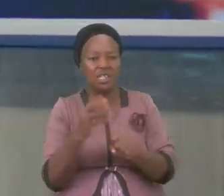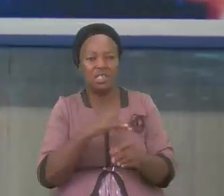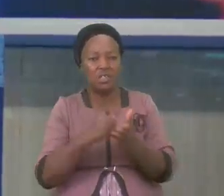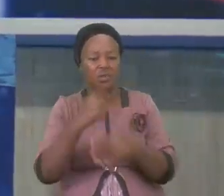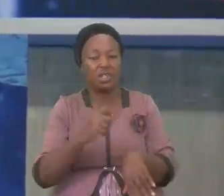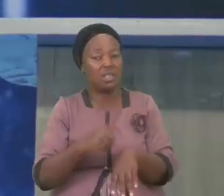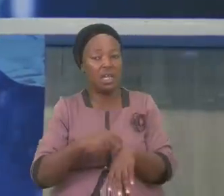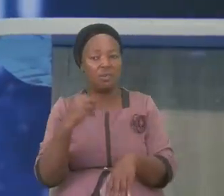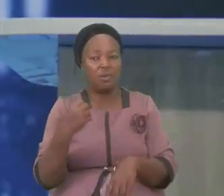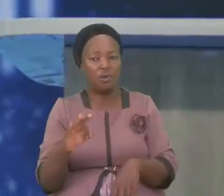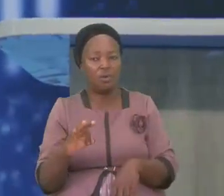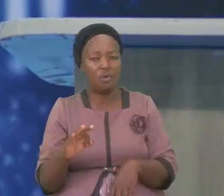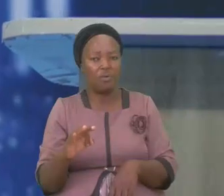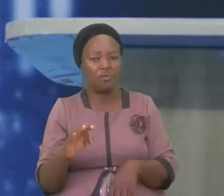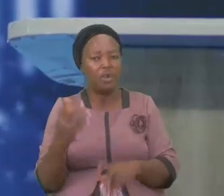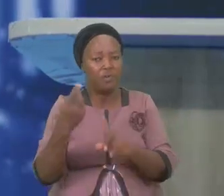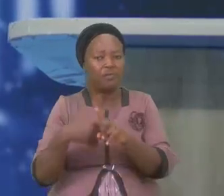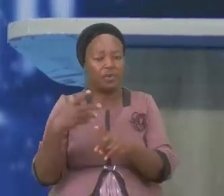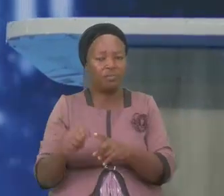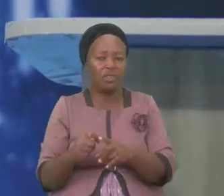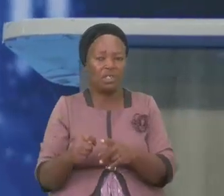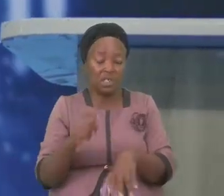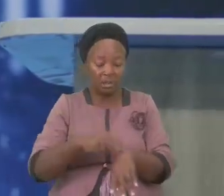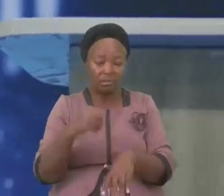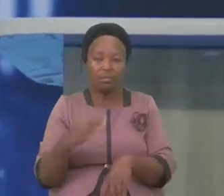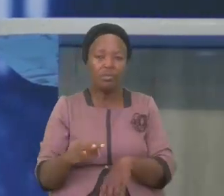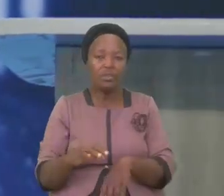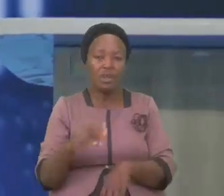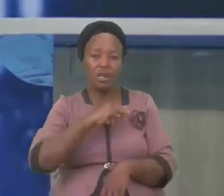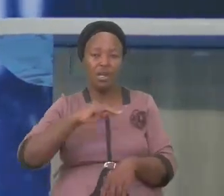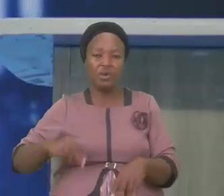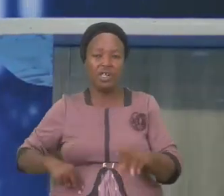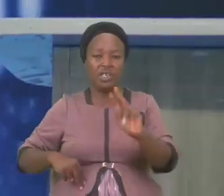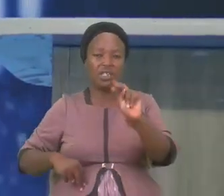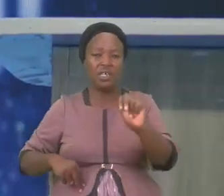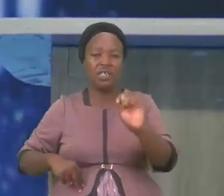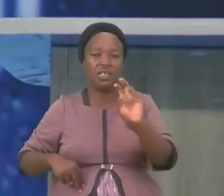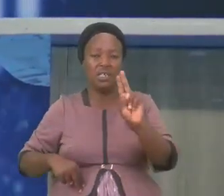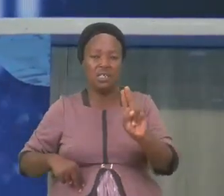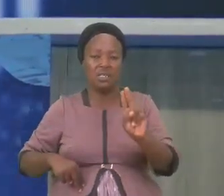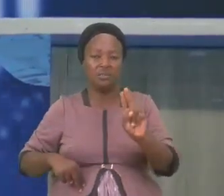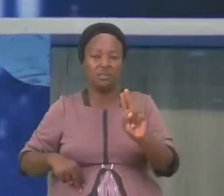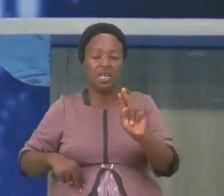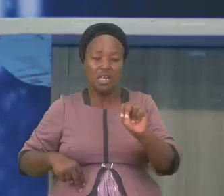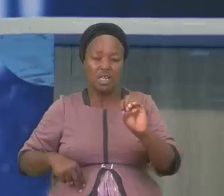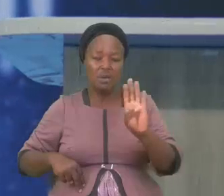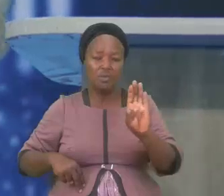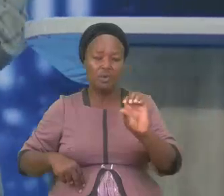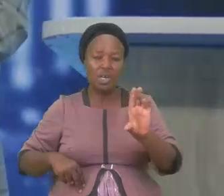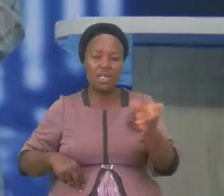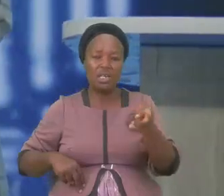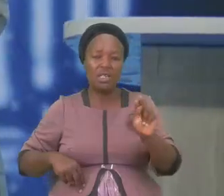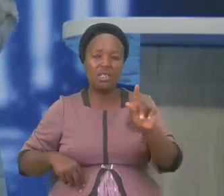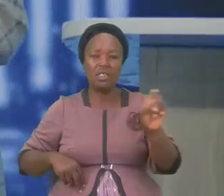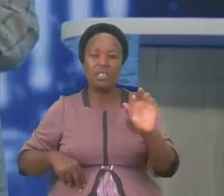Nebuchadnezzar, brain washing, heart washing, mind washing, character washing. What I mean